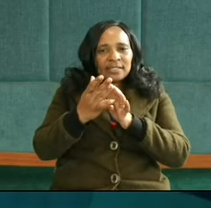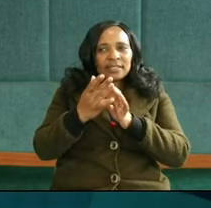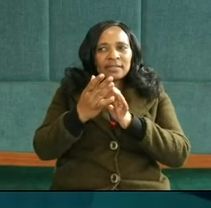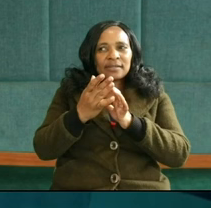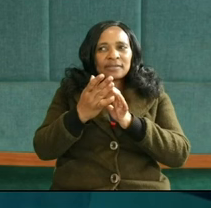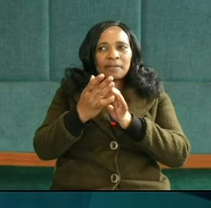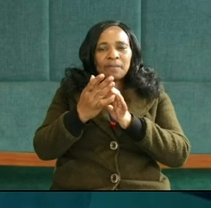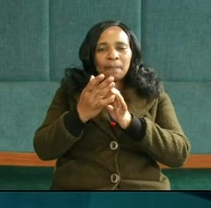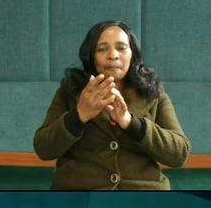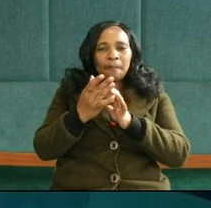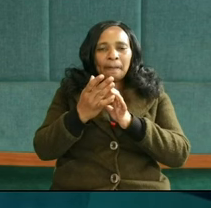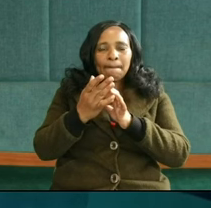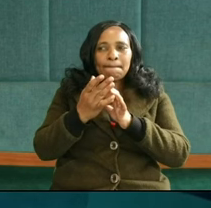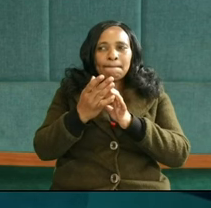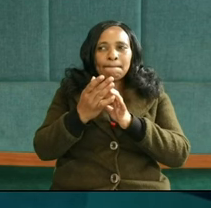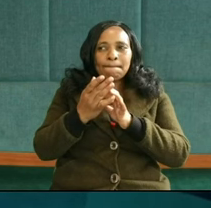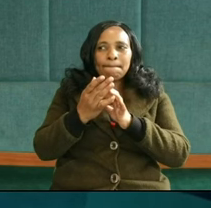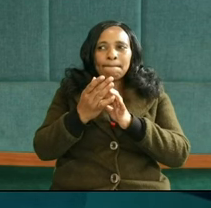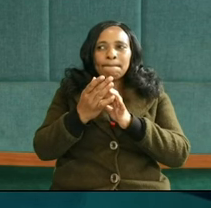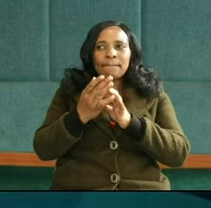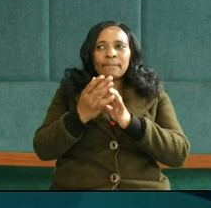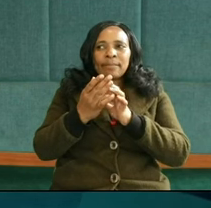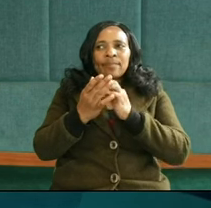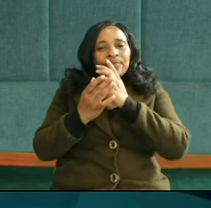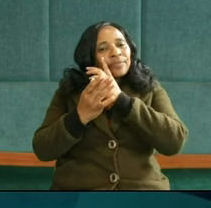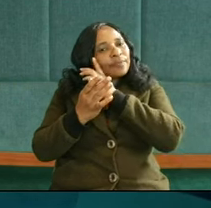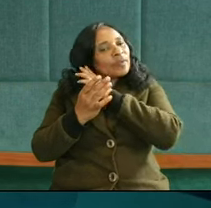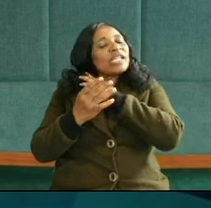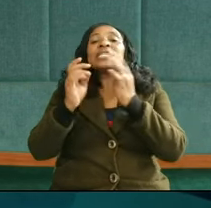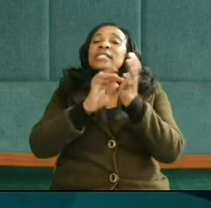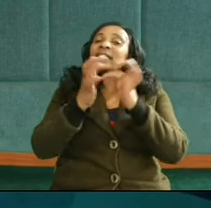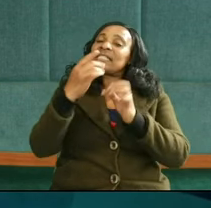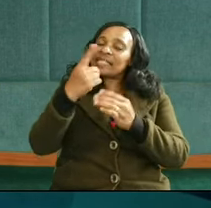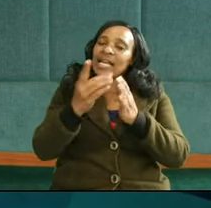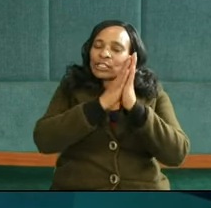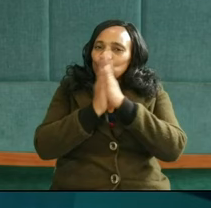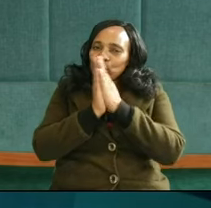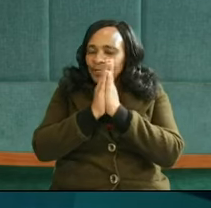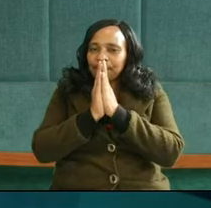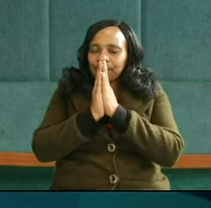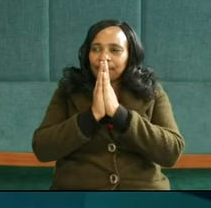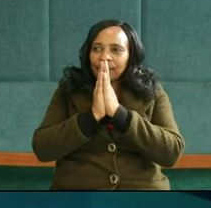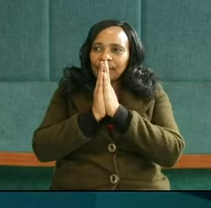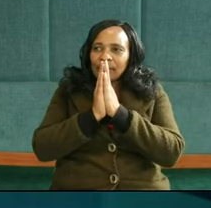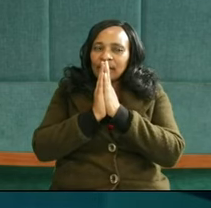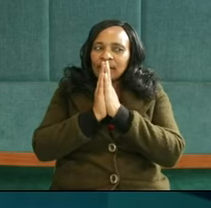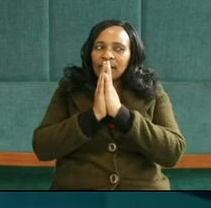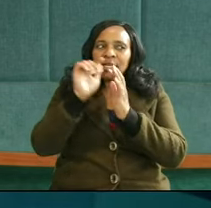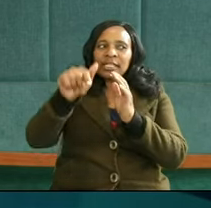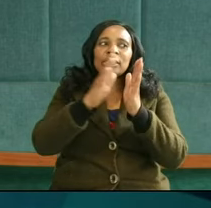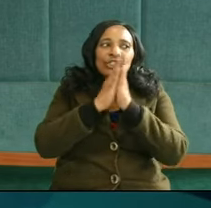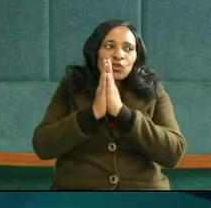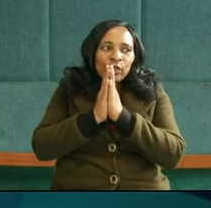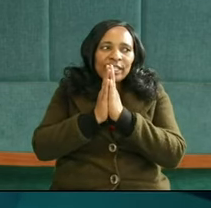Matthew chapter 25 and verse 29, Jesus is telling a parable, and in this parable,